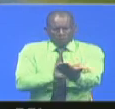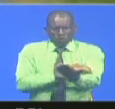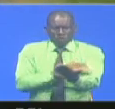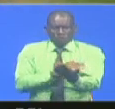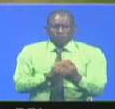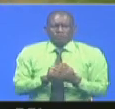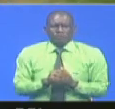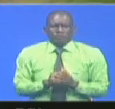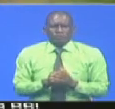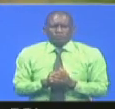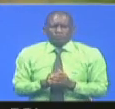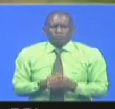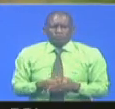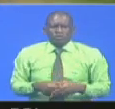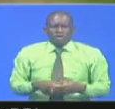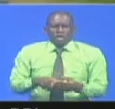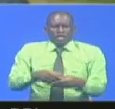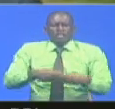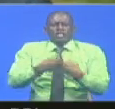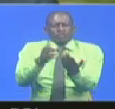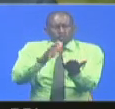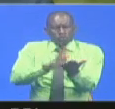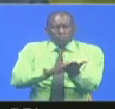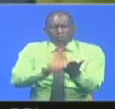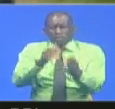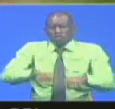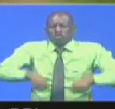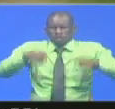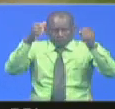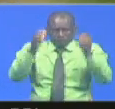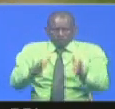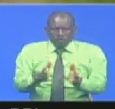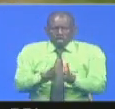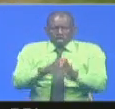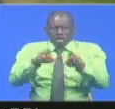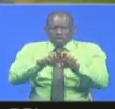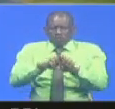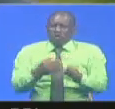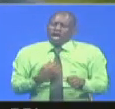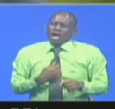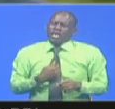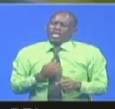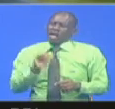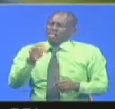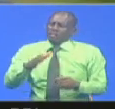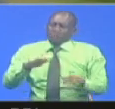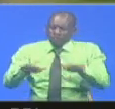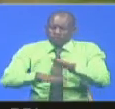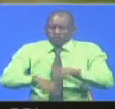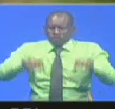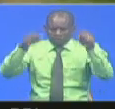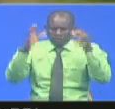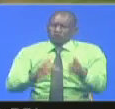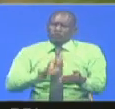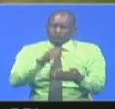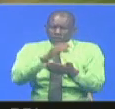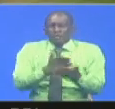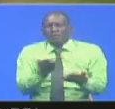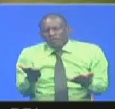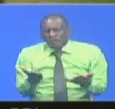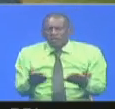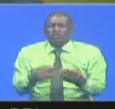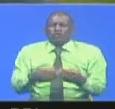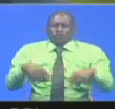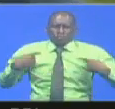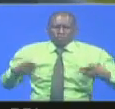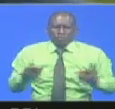give a remark by the chair. And of course, I also asked my vice chair to say jambo to the people